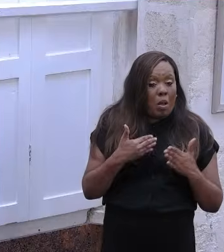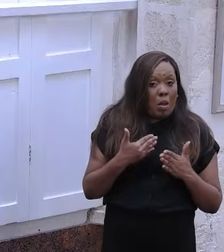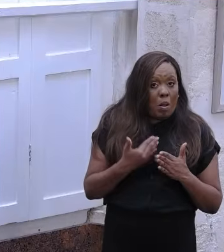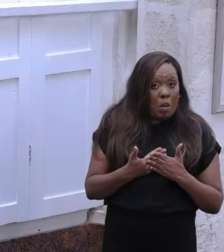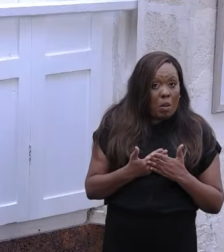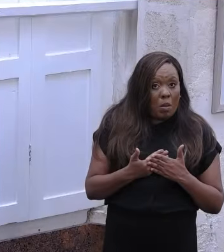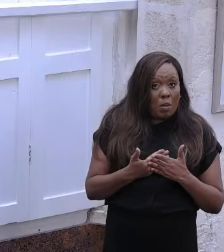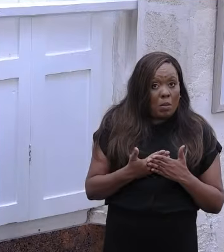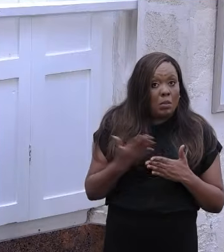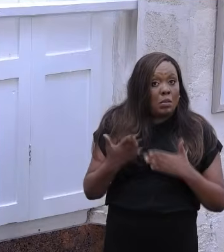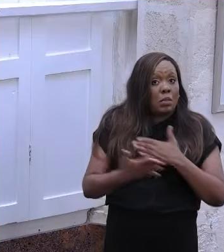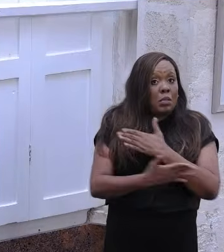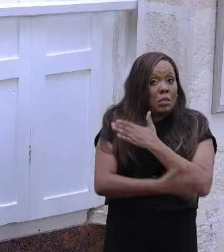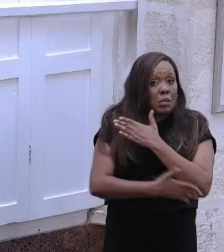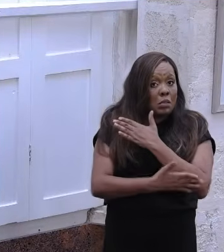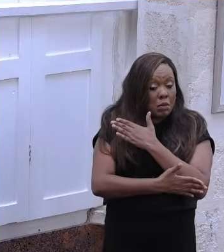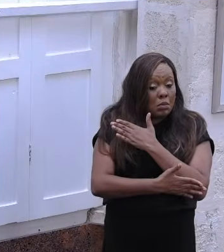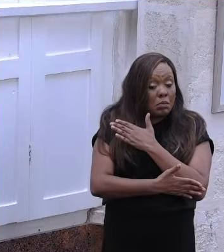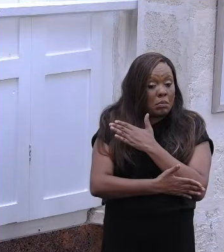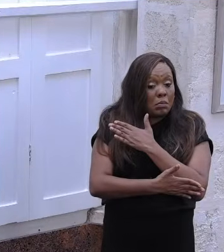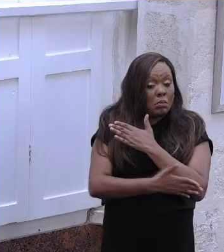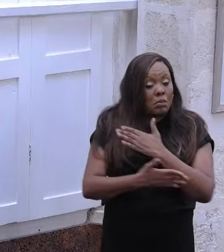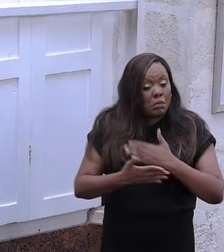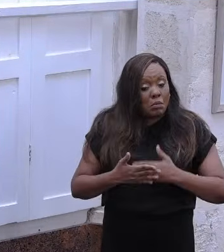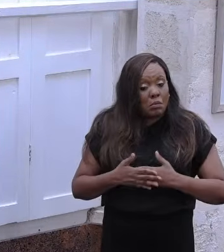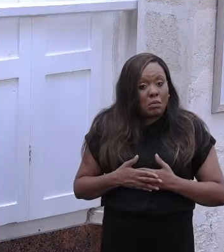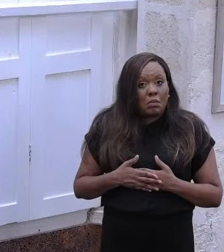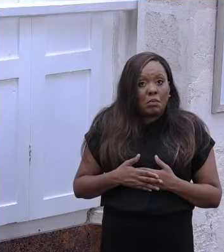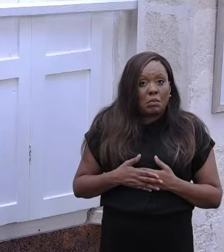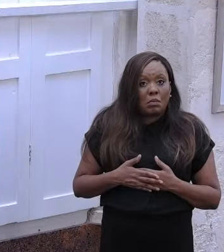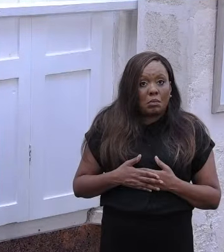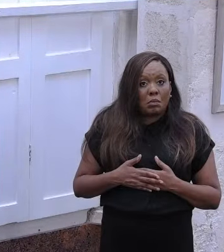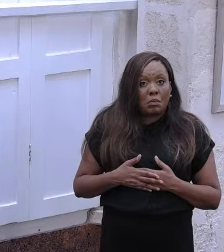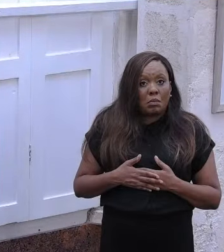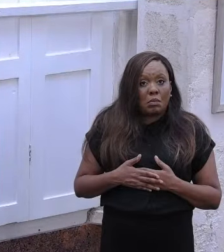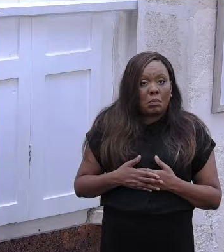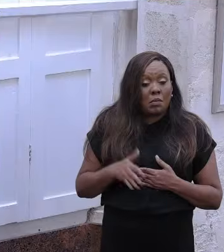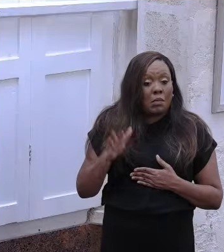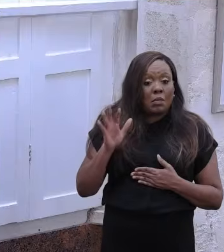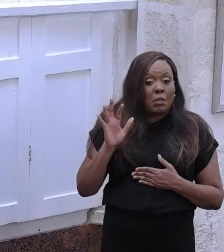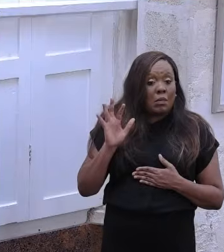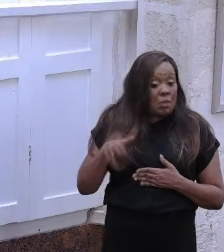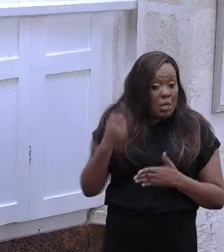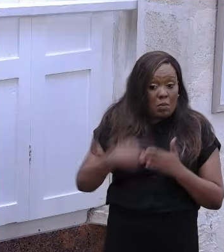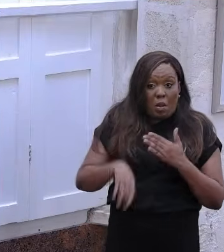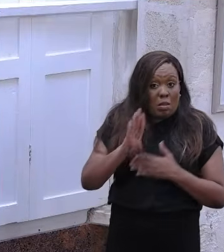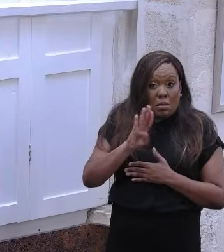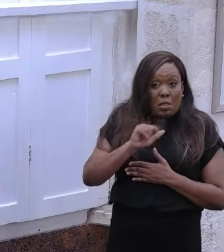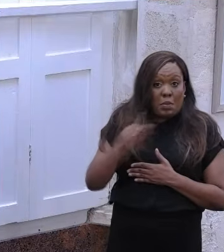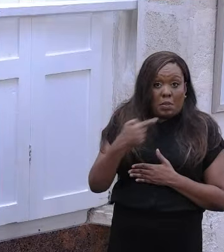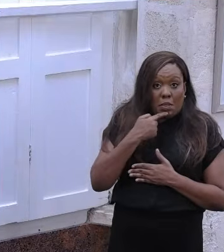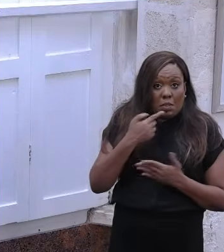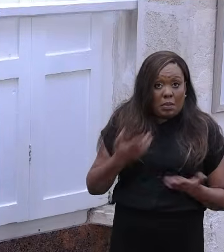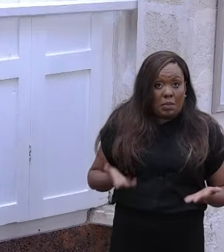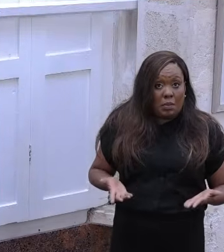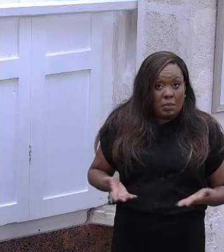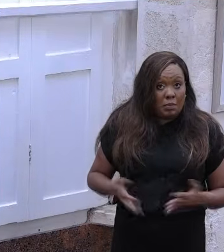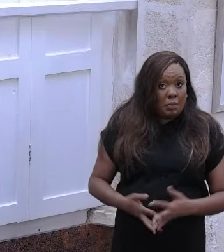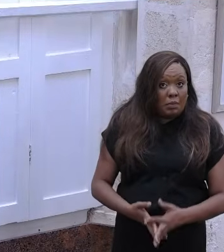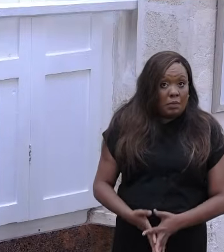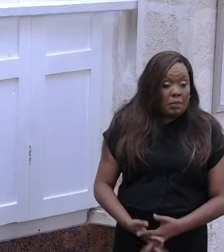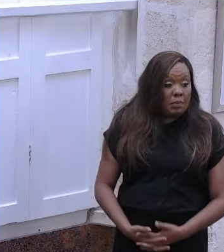this. They can just simply say we add that one to it, because that's what the bill says. It doesn't have to come back to Parliament. Thank